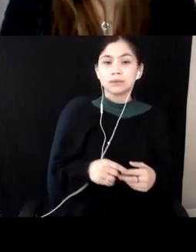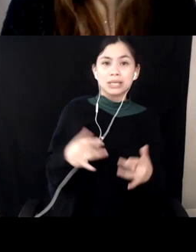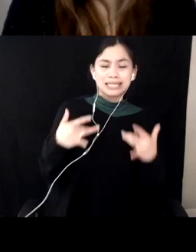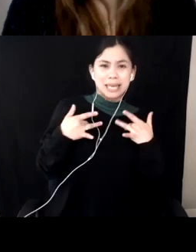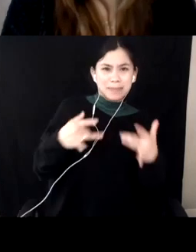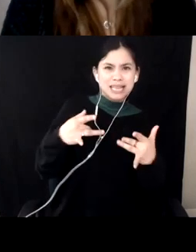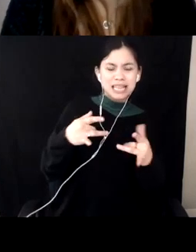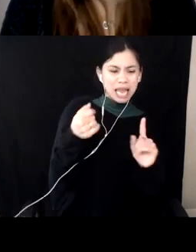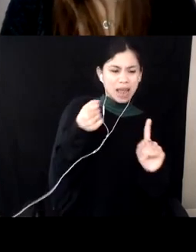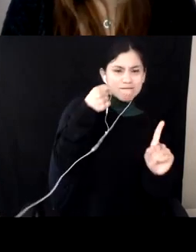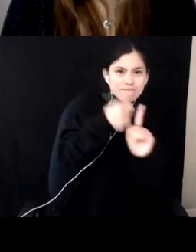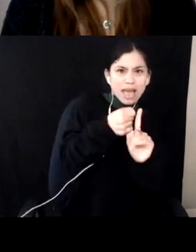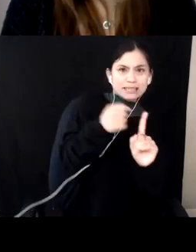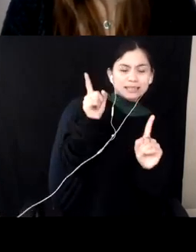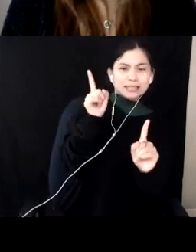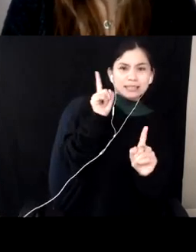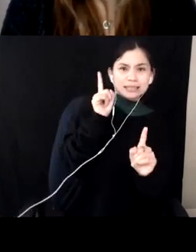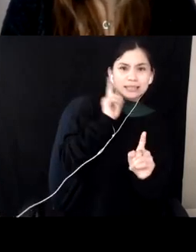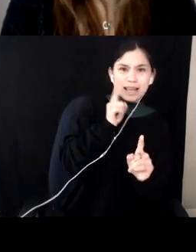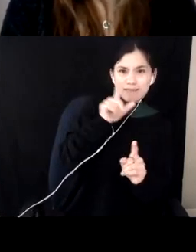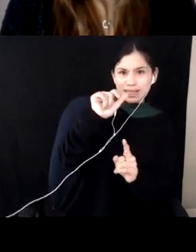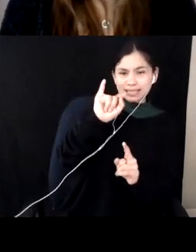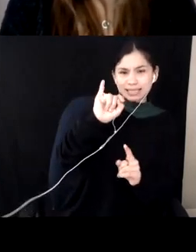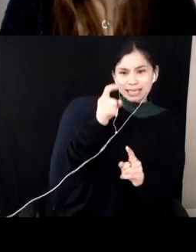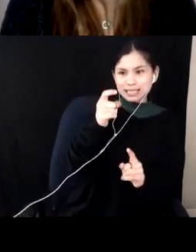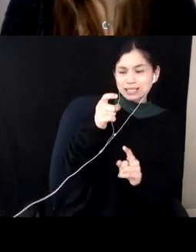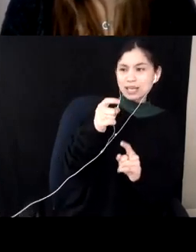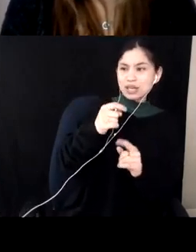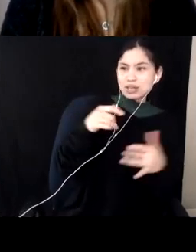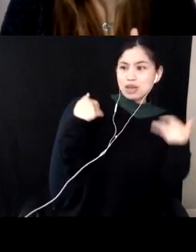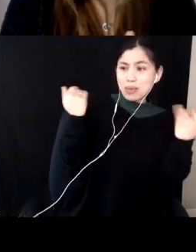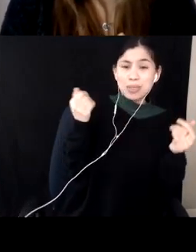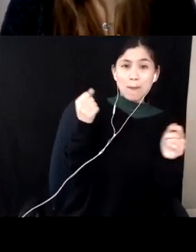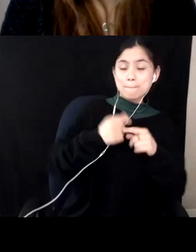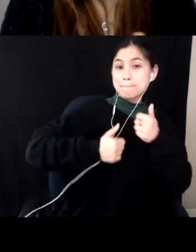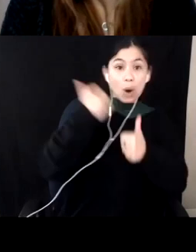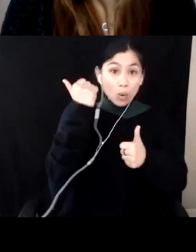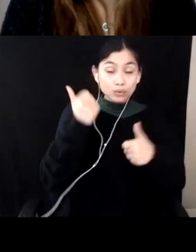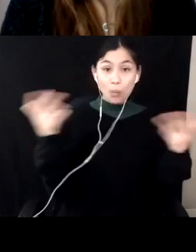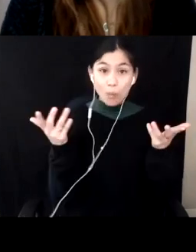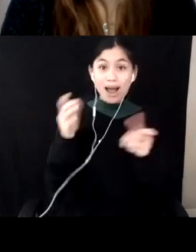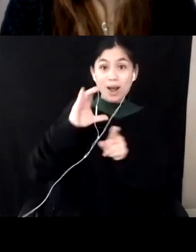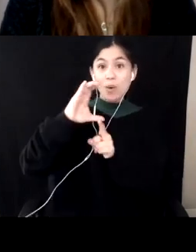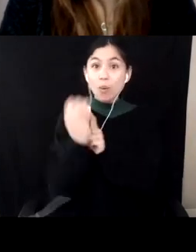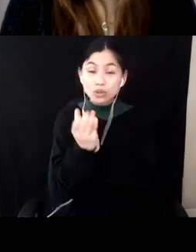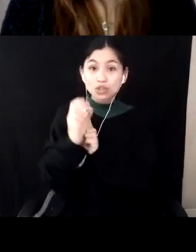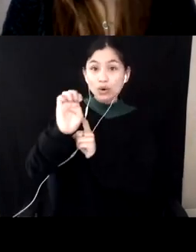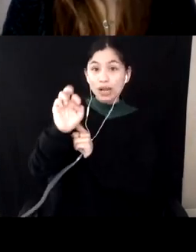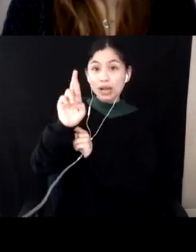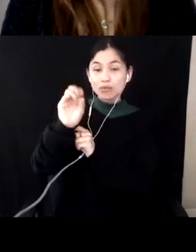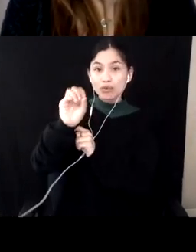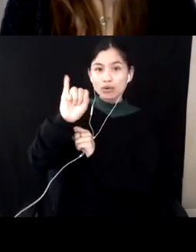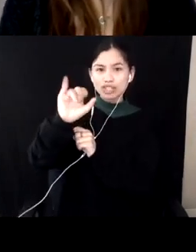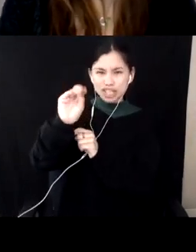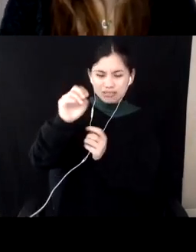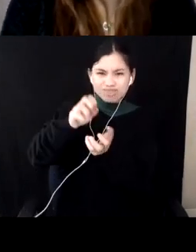the most is cultural erosion. So that's when you start to lose touch of our cultural roots, like